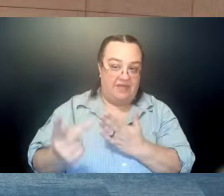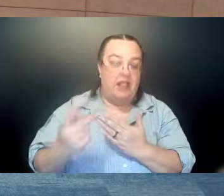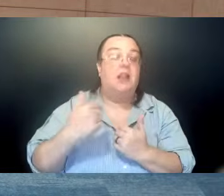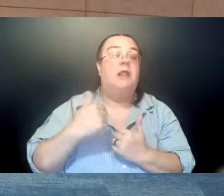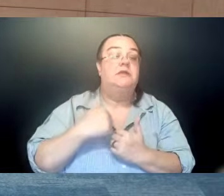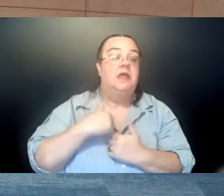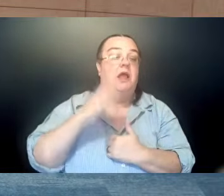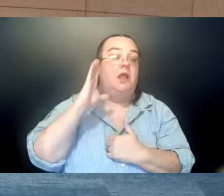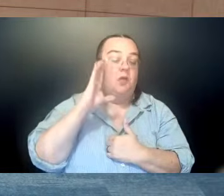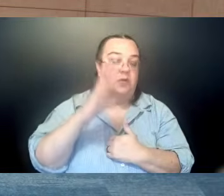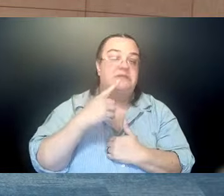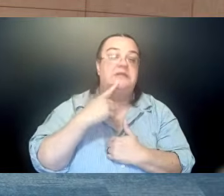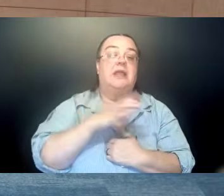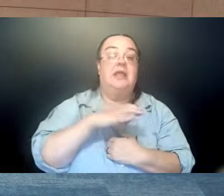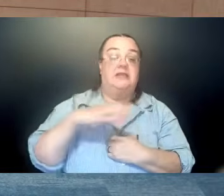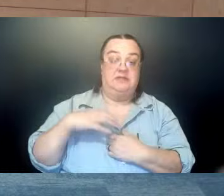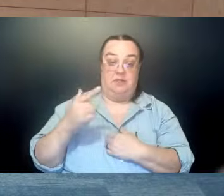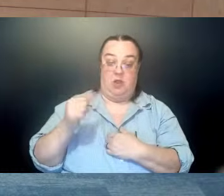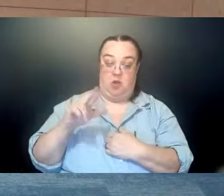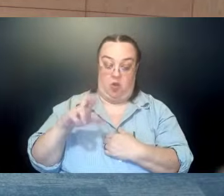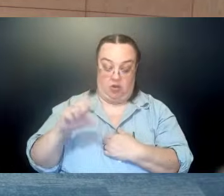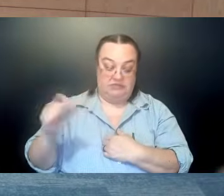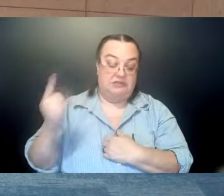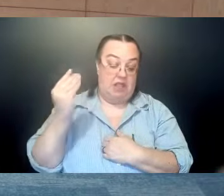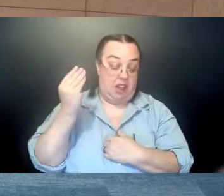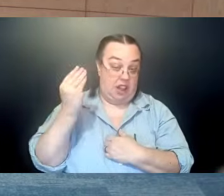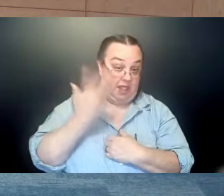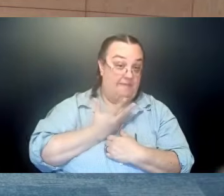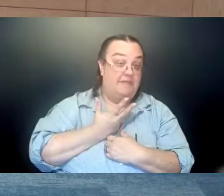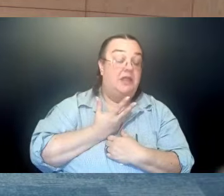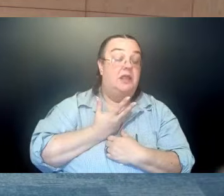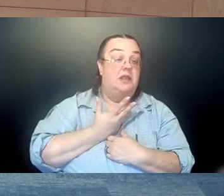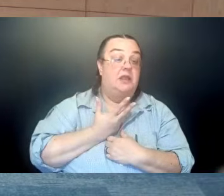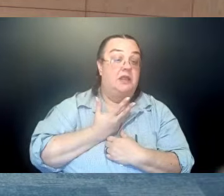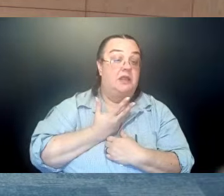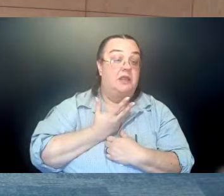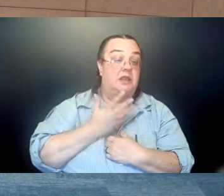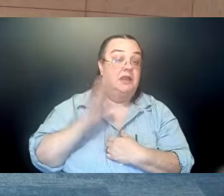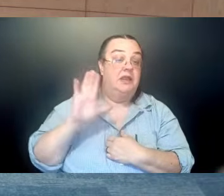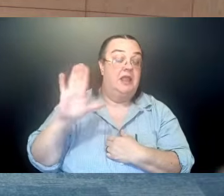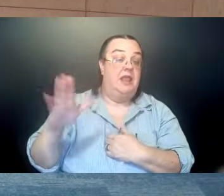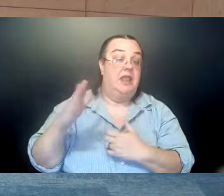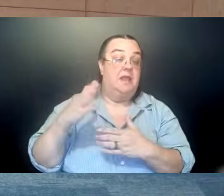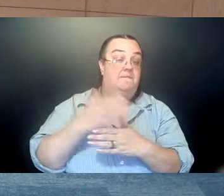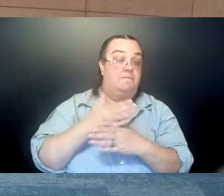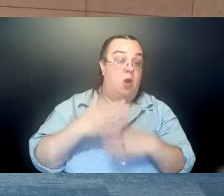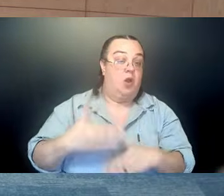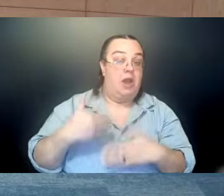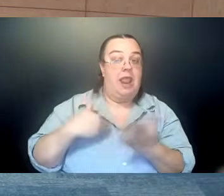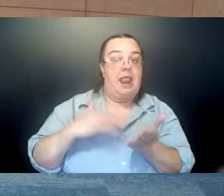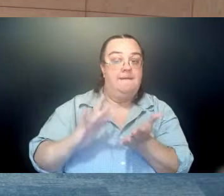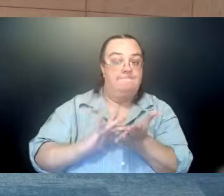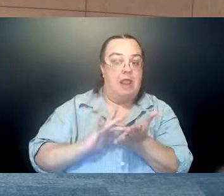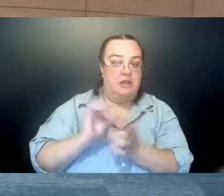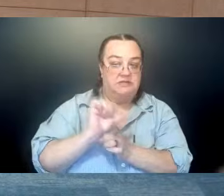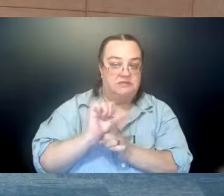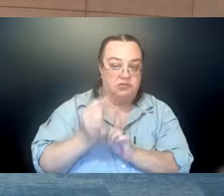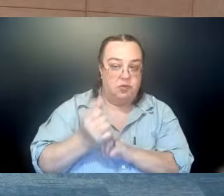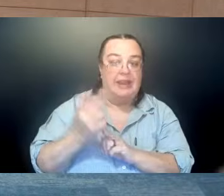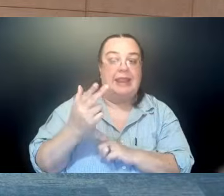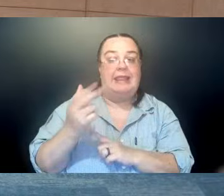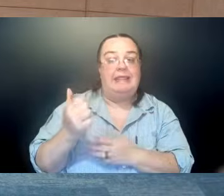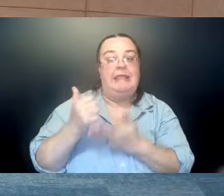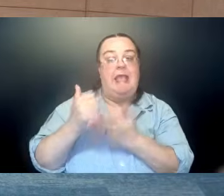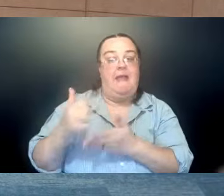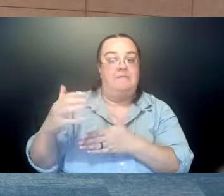say, Councilmember Garces let me know that his partner has had a medical situation that he is helping his